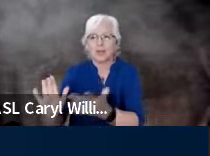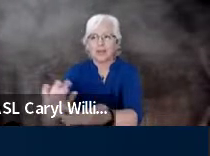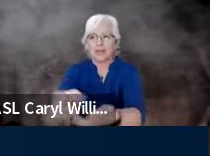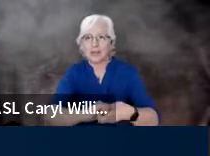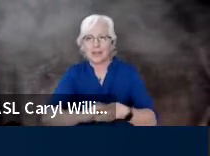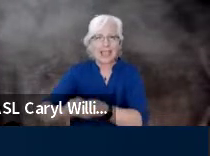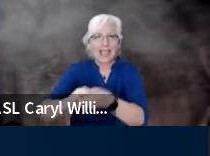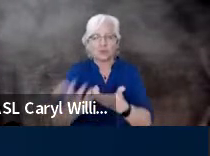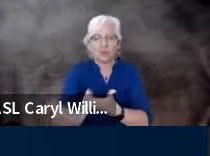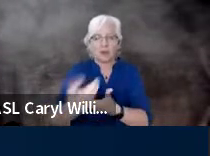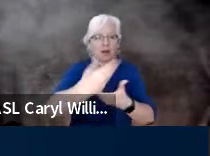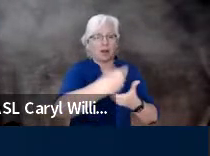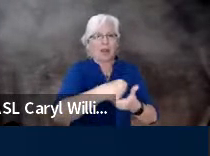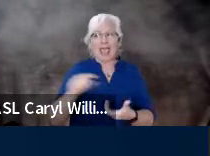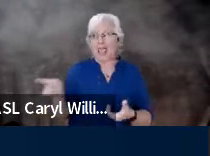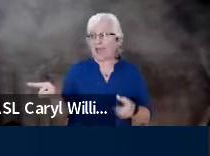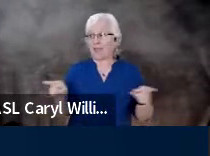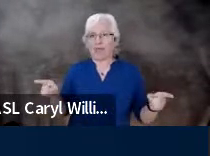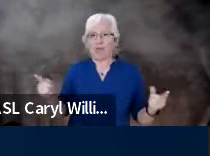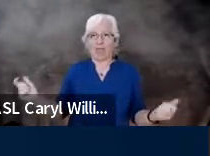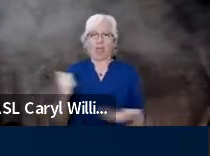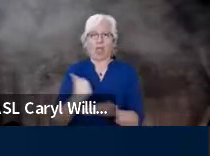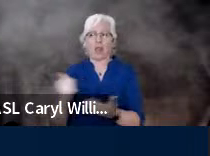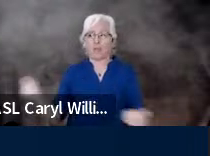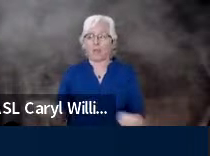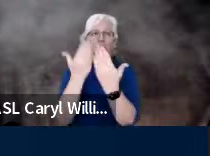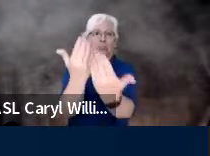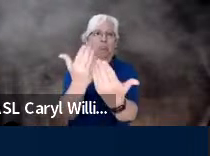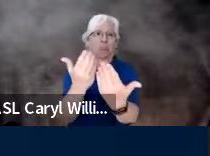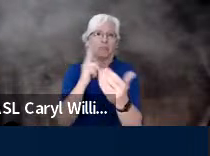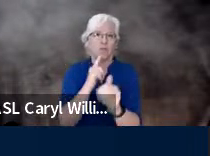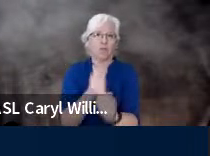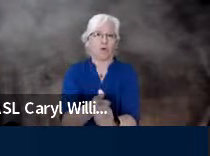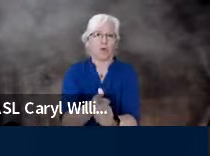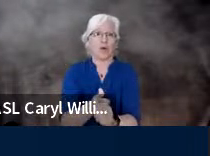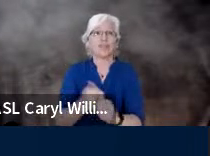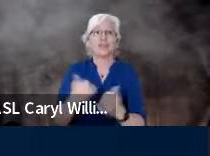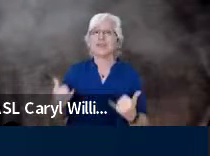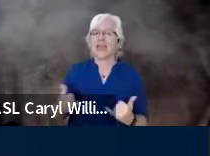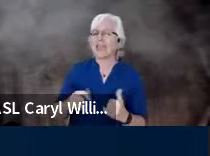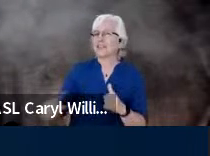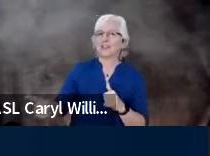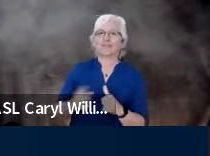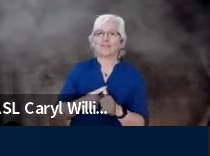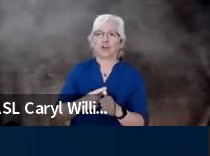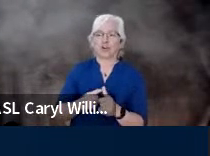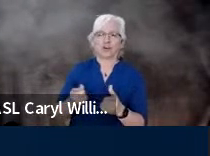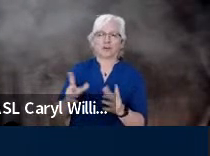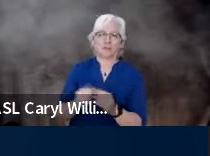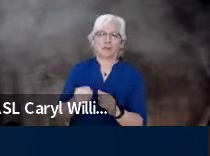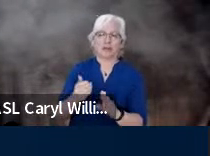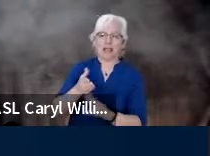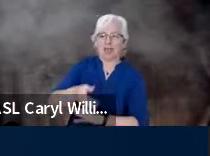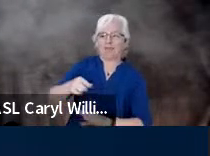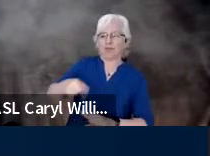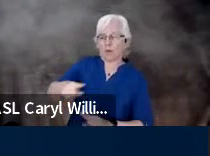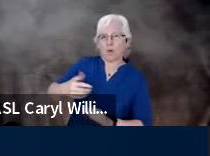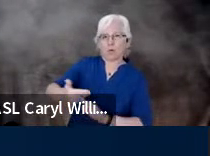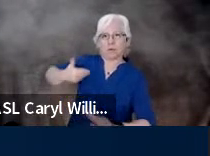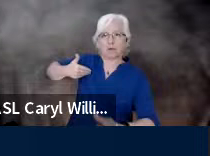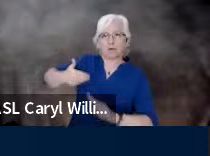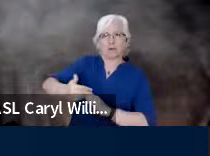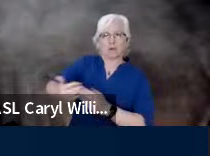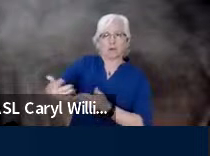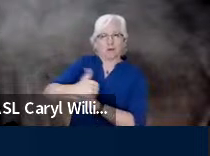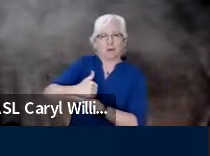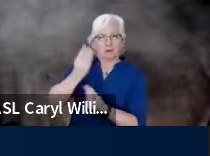recommendations. And again, today is our first iteration of web-based meetings and engagements. Next,